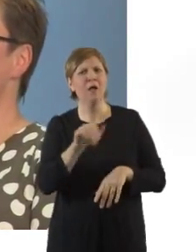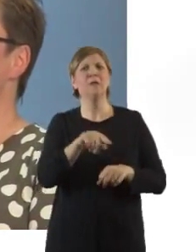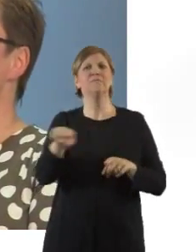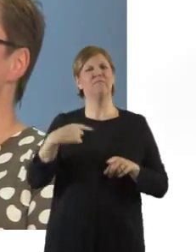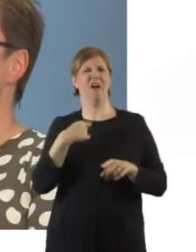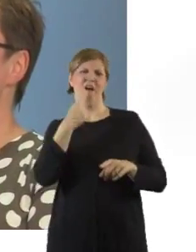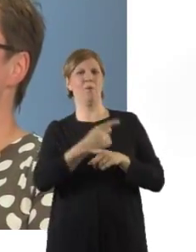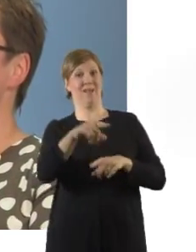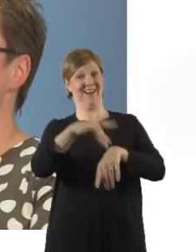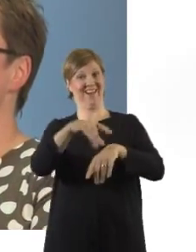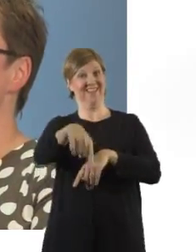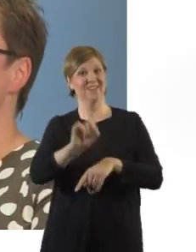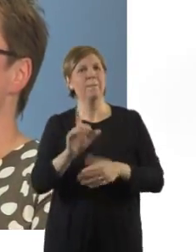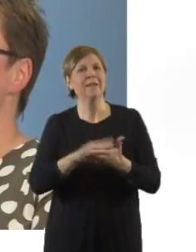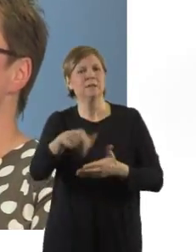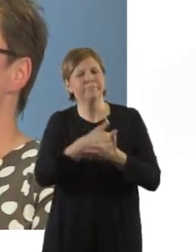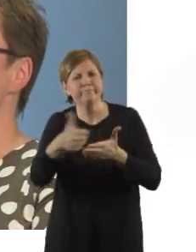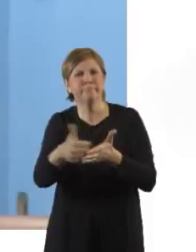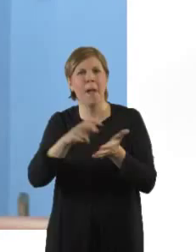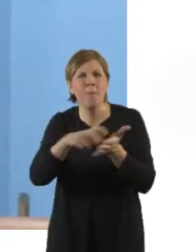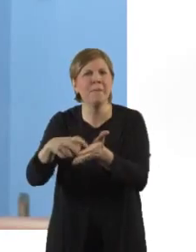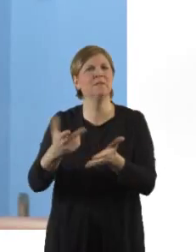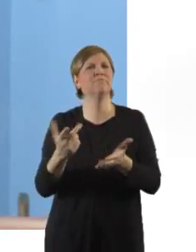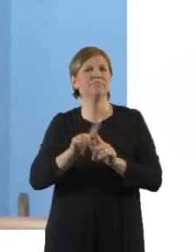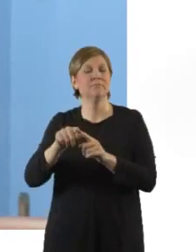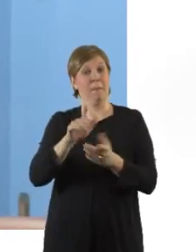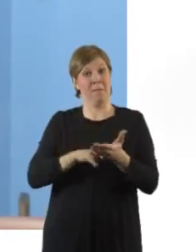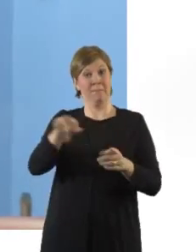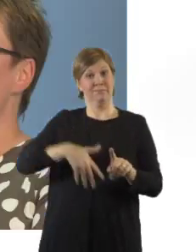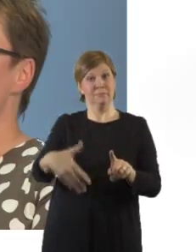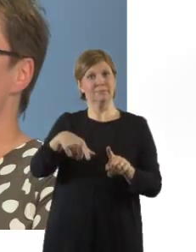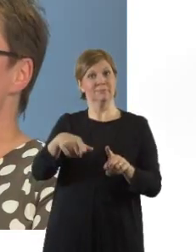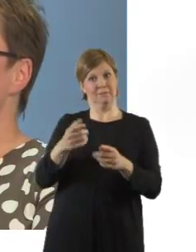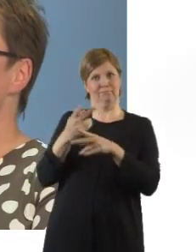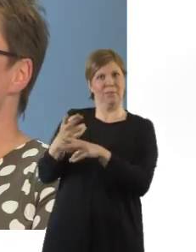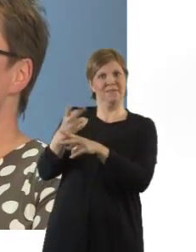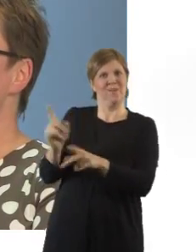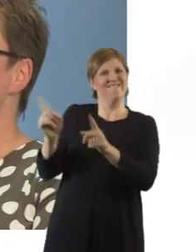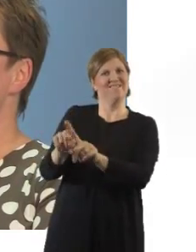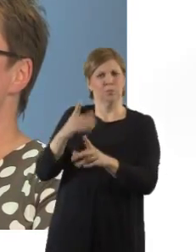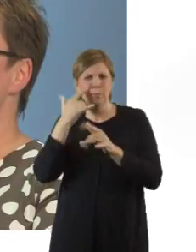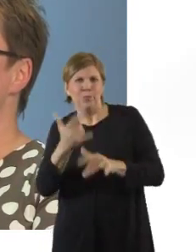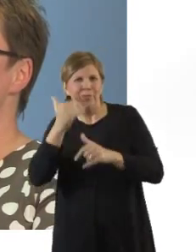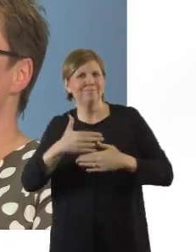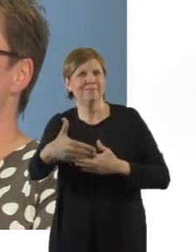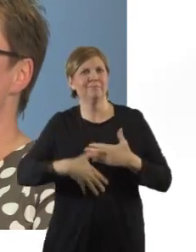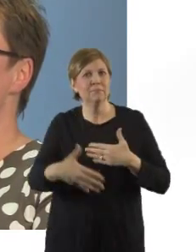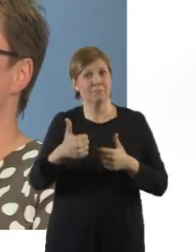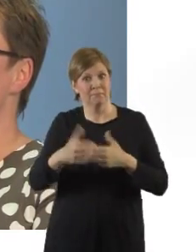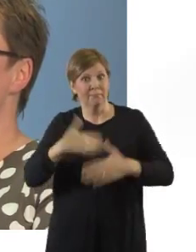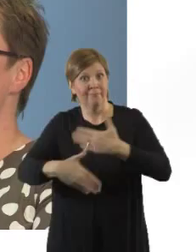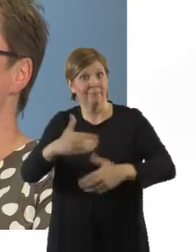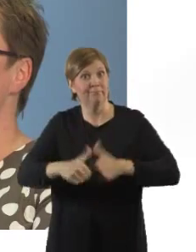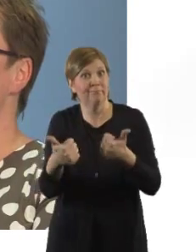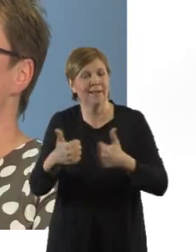with her midwife to monitor the pregnancy, to make sure everything's going well. As well as clinics, we encourage parents to come to the